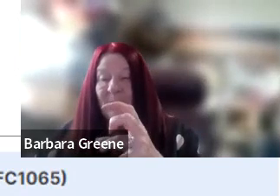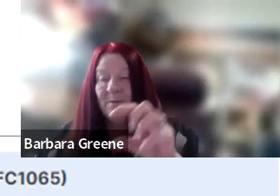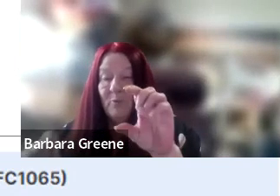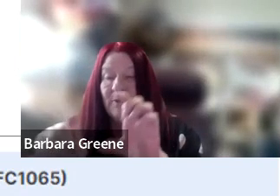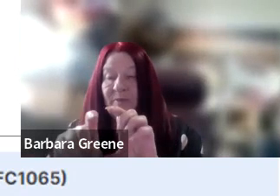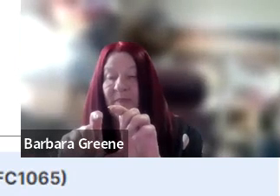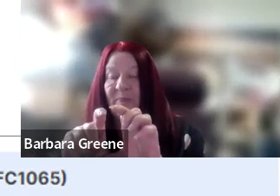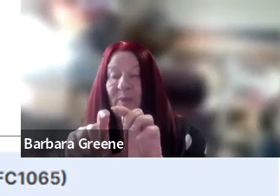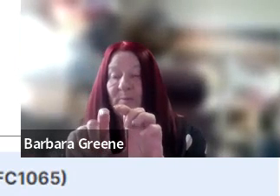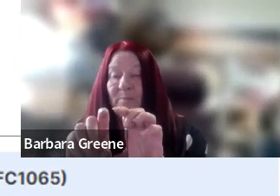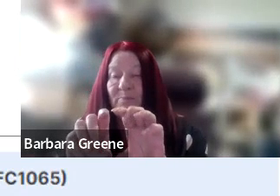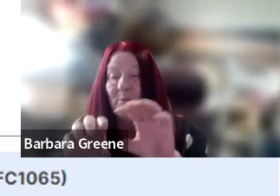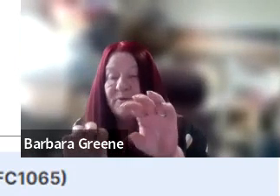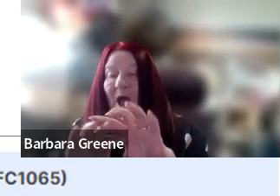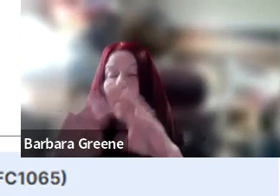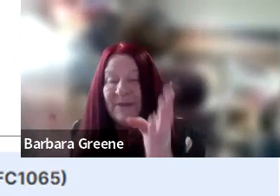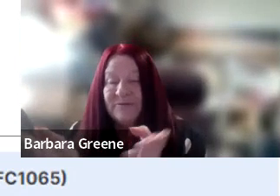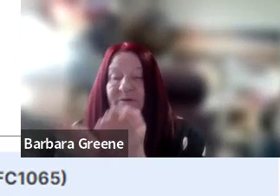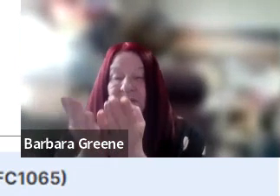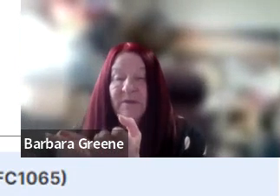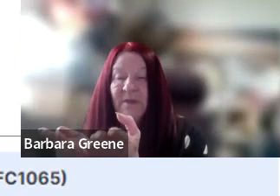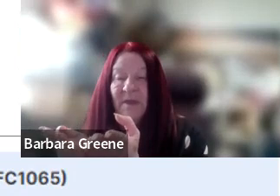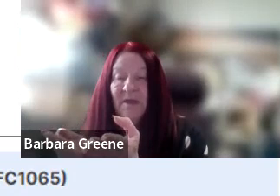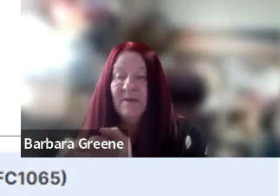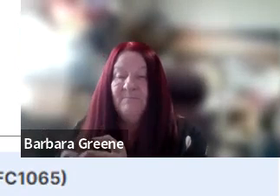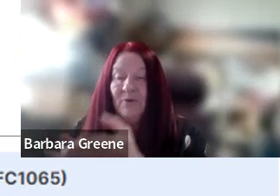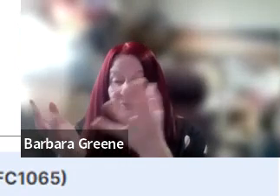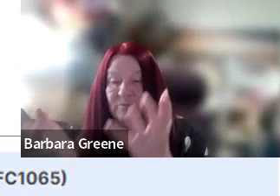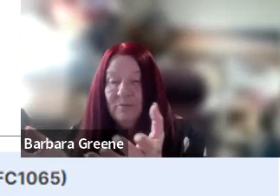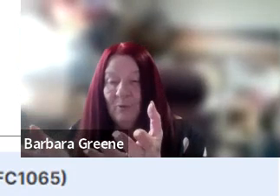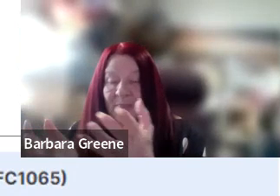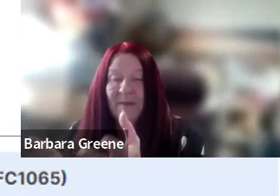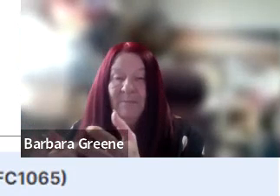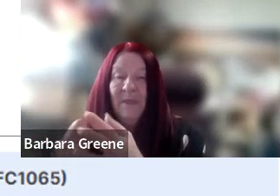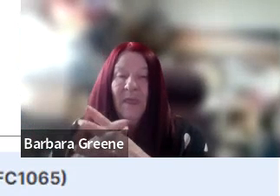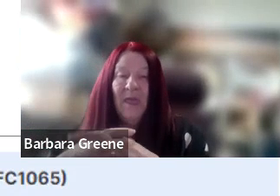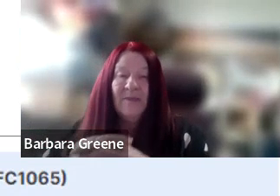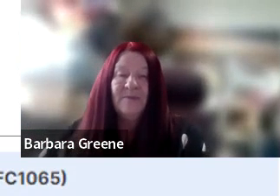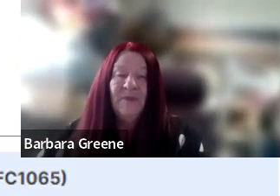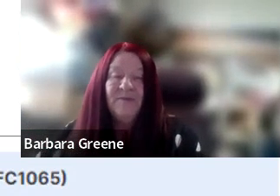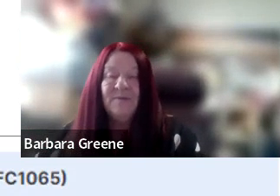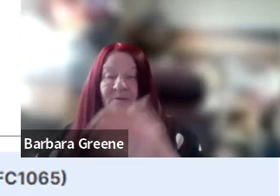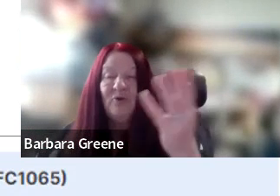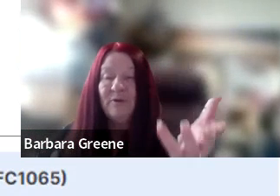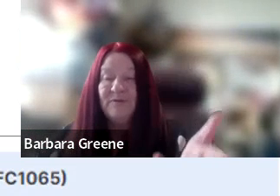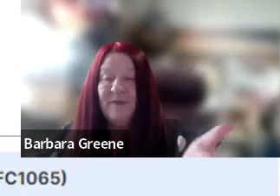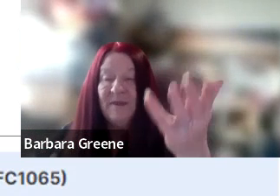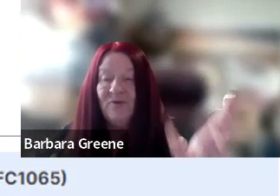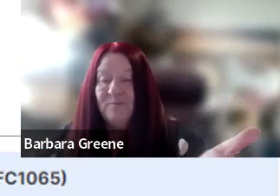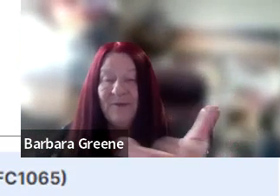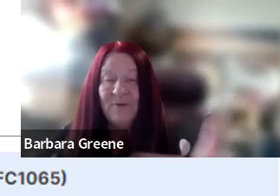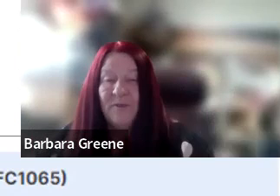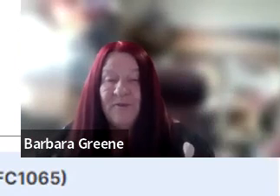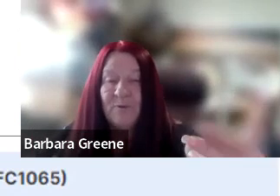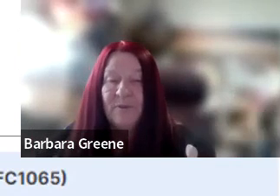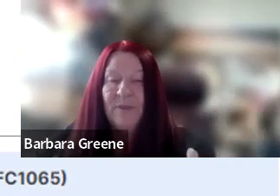were developed, there was a comment function with them. And this, as you can see,